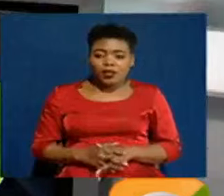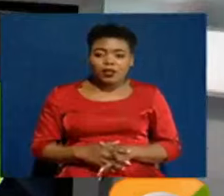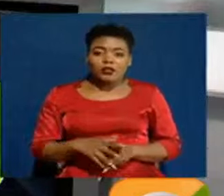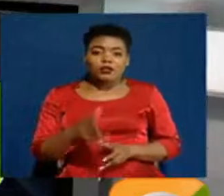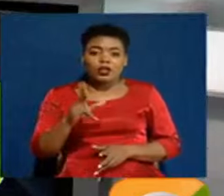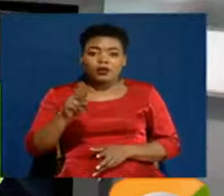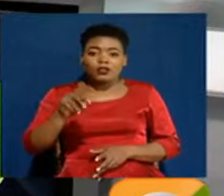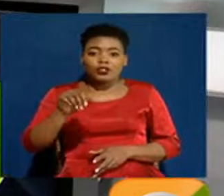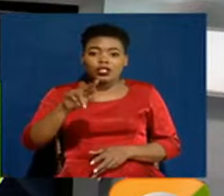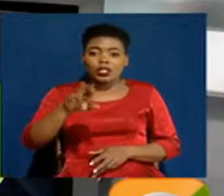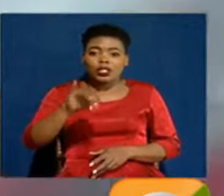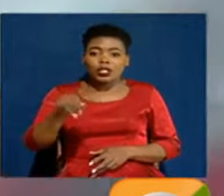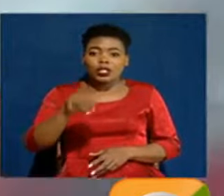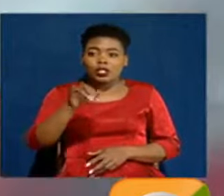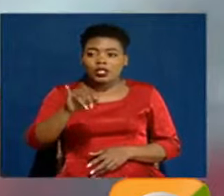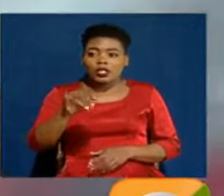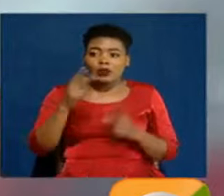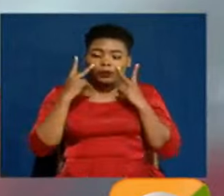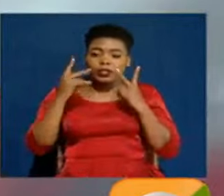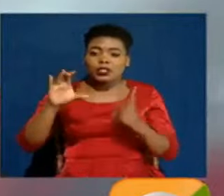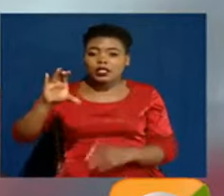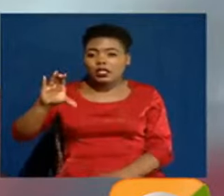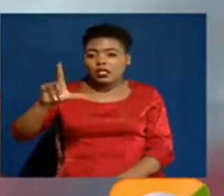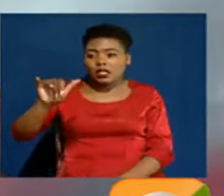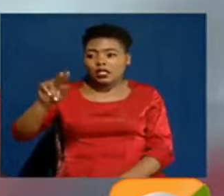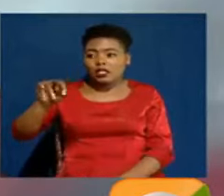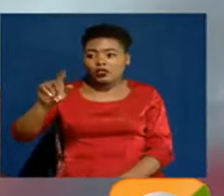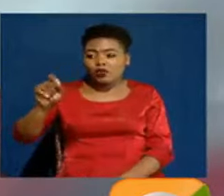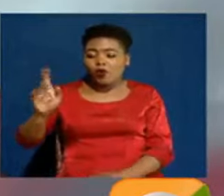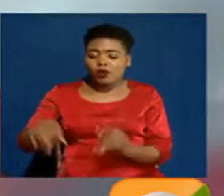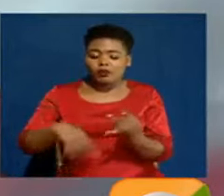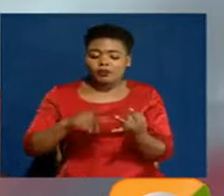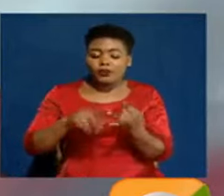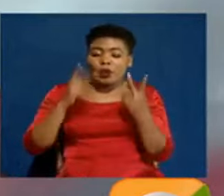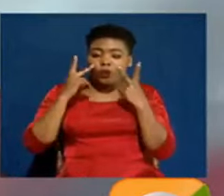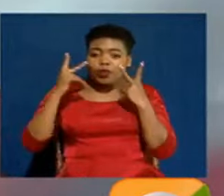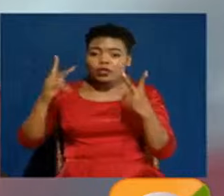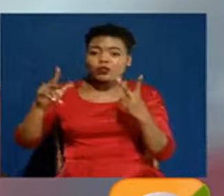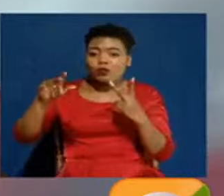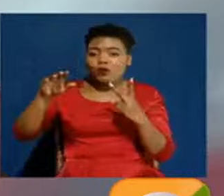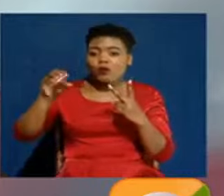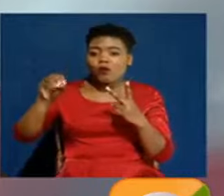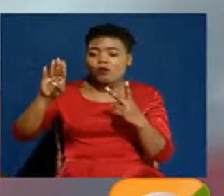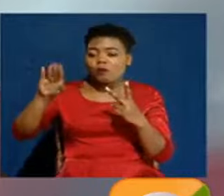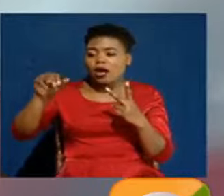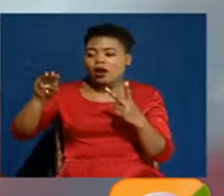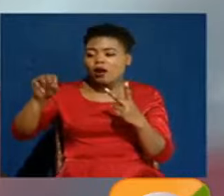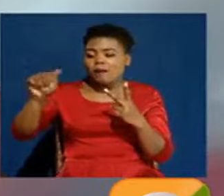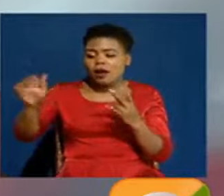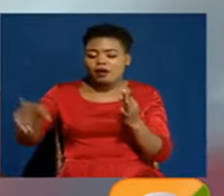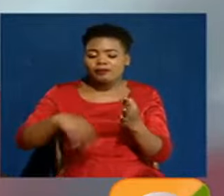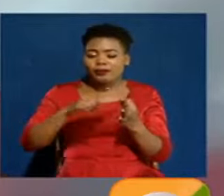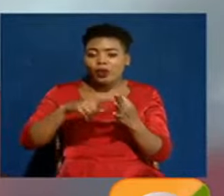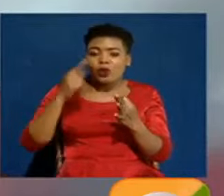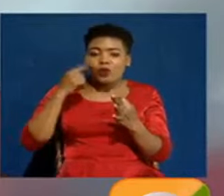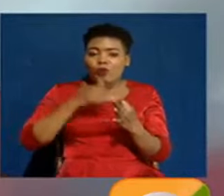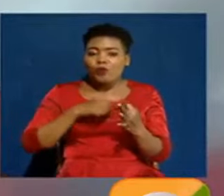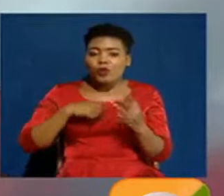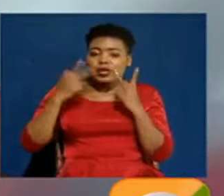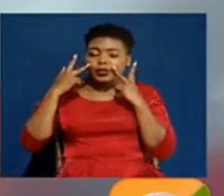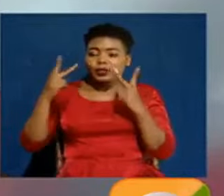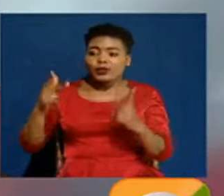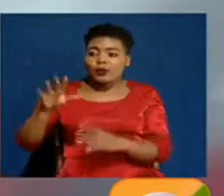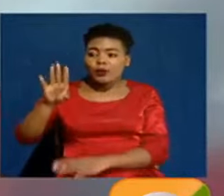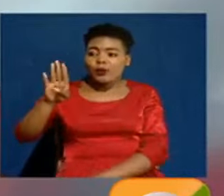saw the Clintons, we saw the Obamas, we saw the Bidens, and we saw Kamala Harris and Tim